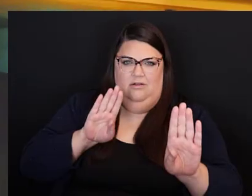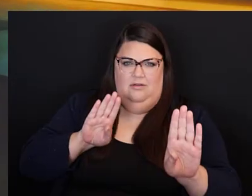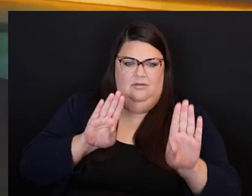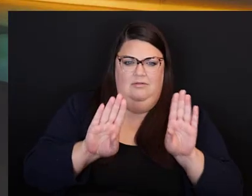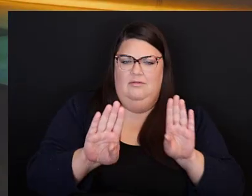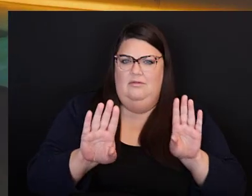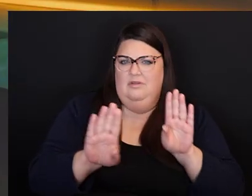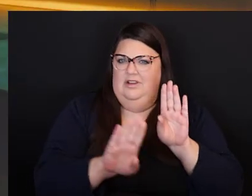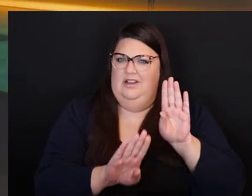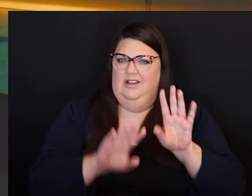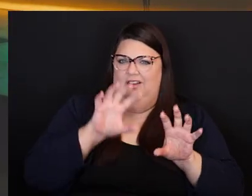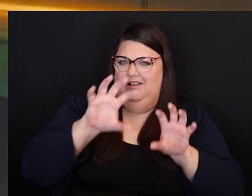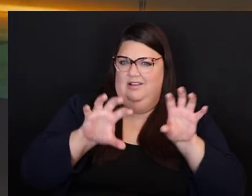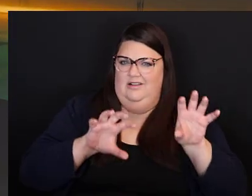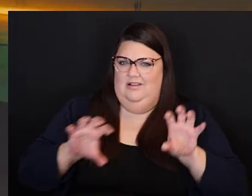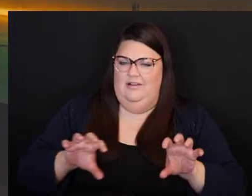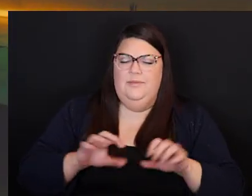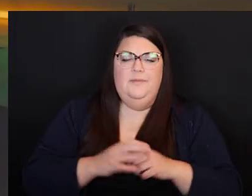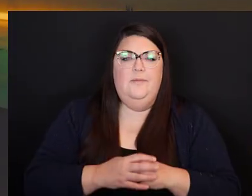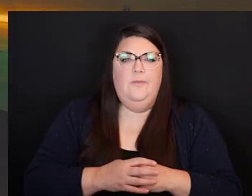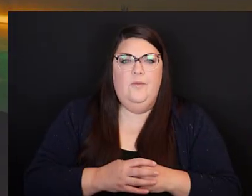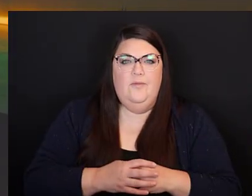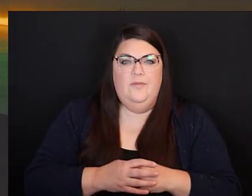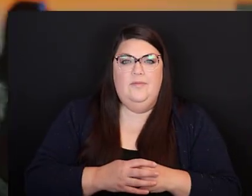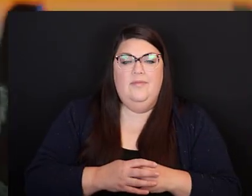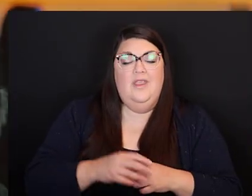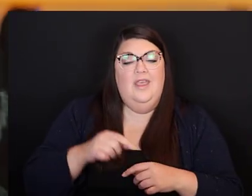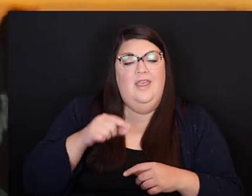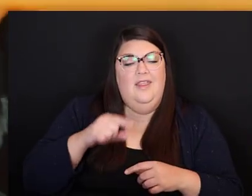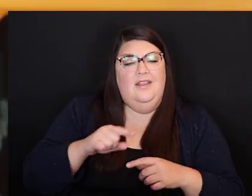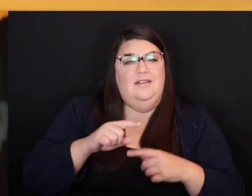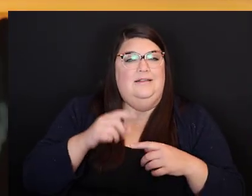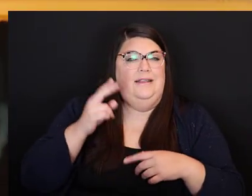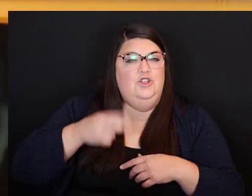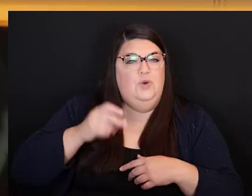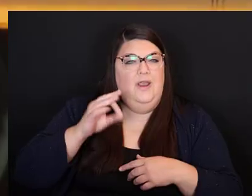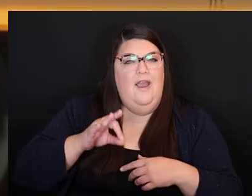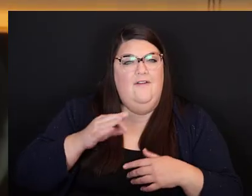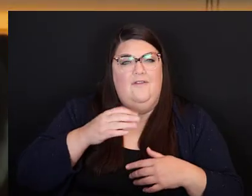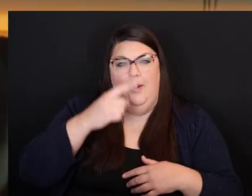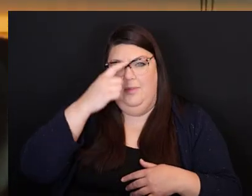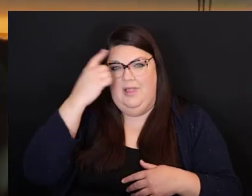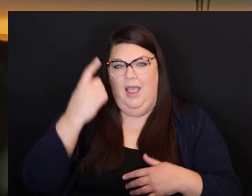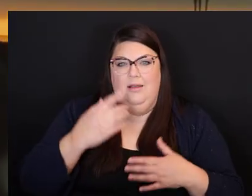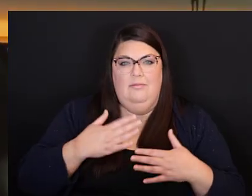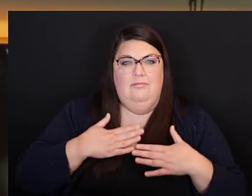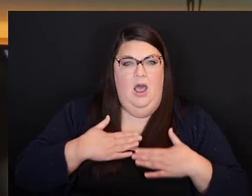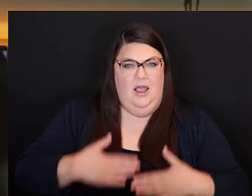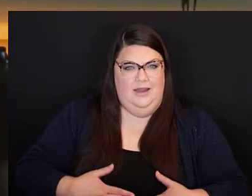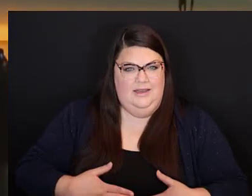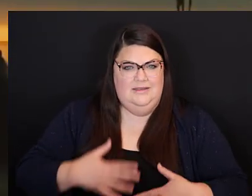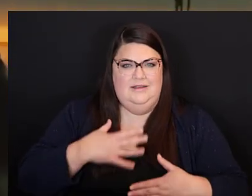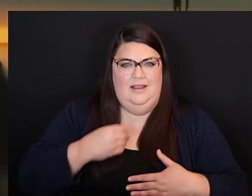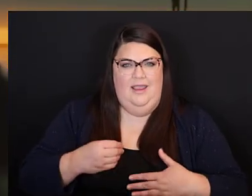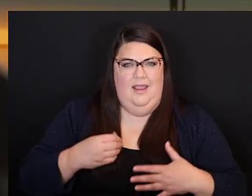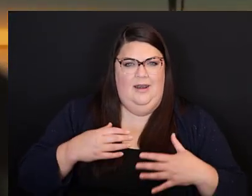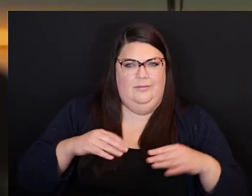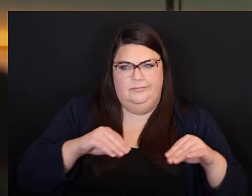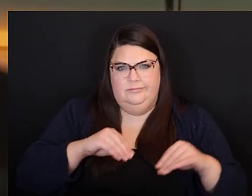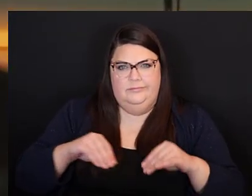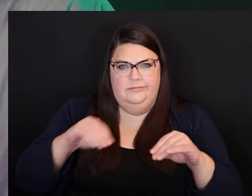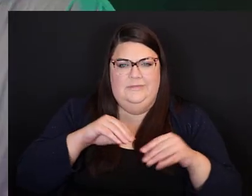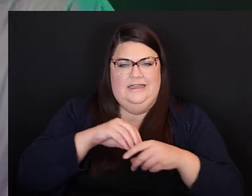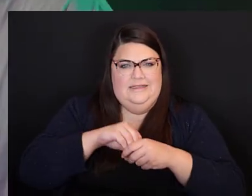is an exploration of the kind of history of Black gesture and Black bodies inside of media